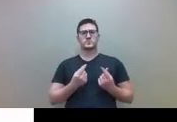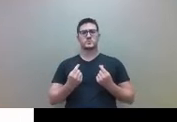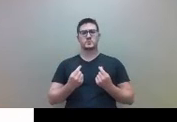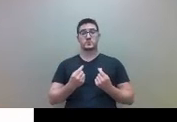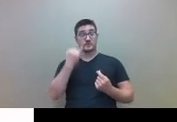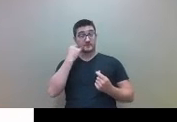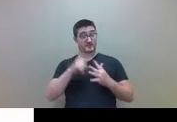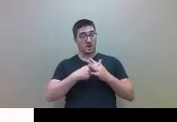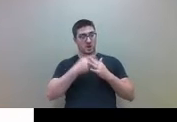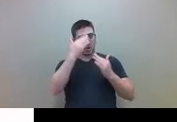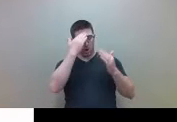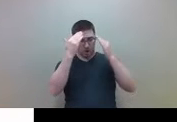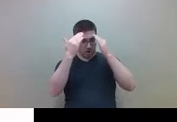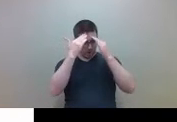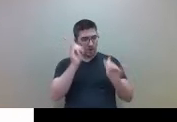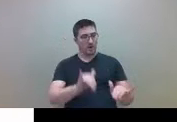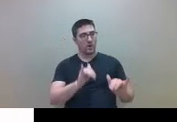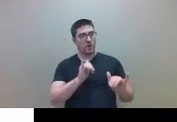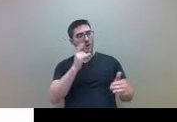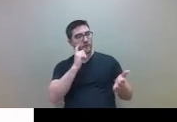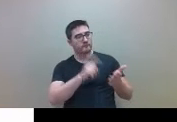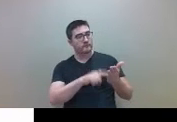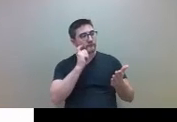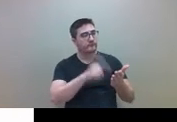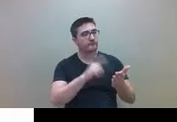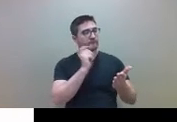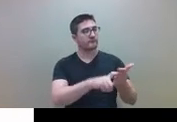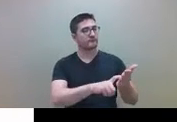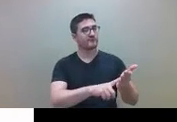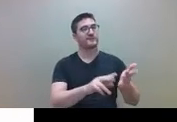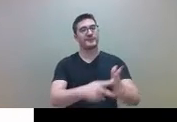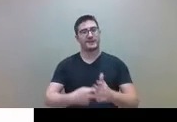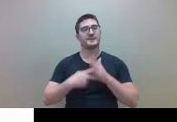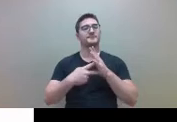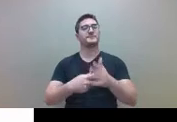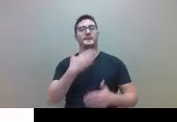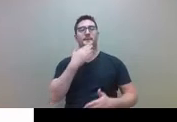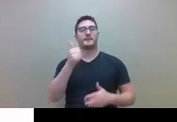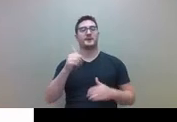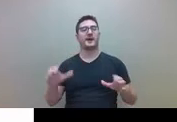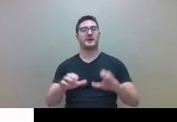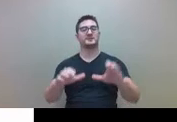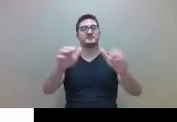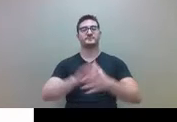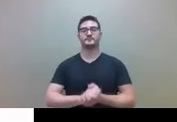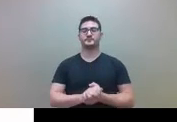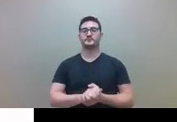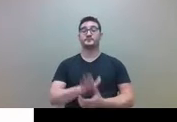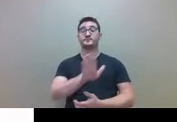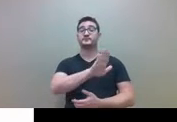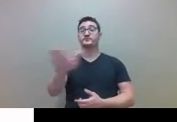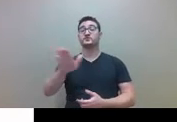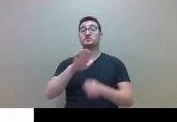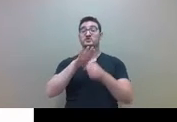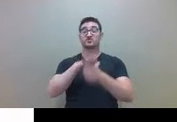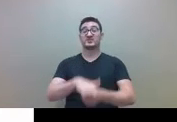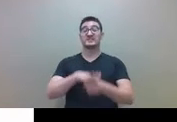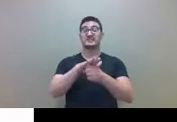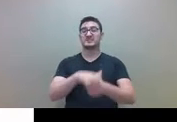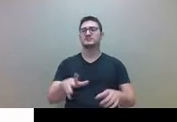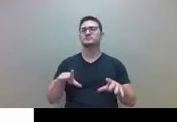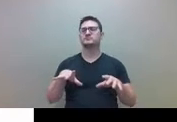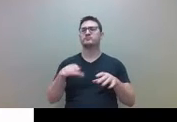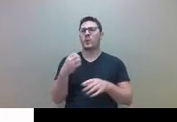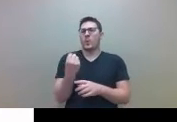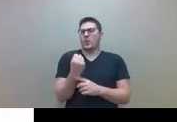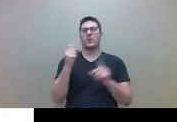and action, okay? Where do you carry your attention? Are you a shoulder person? Do you get headaches? Do you get migraines?